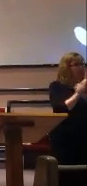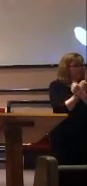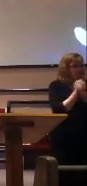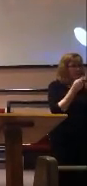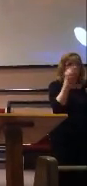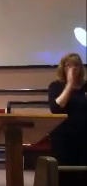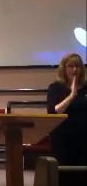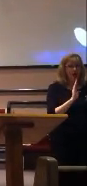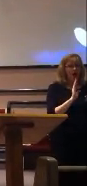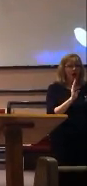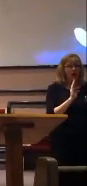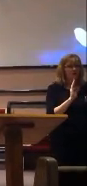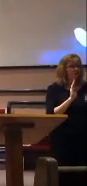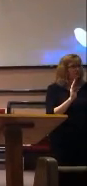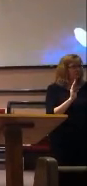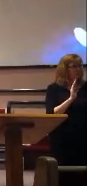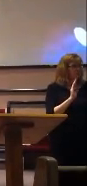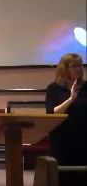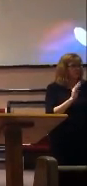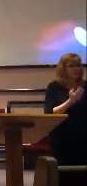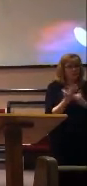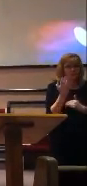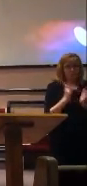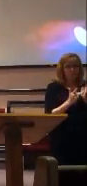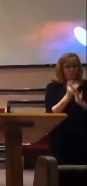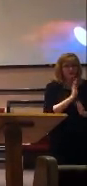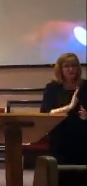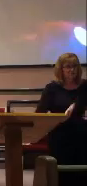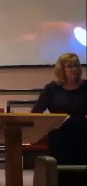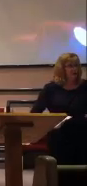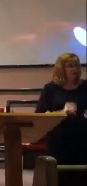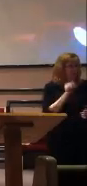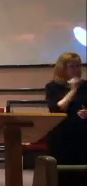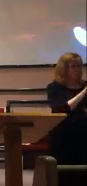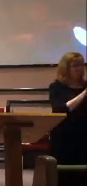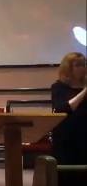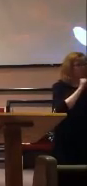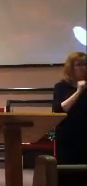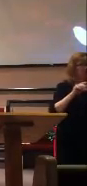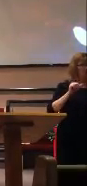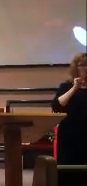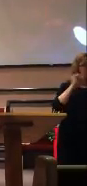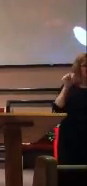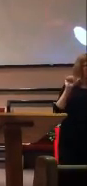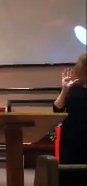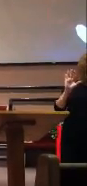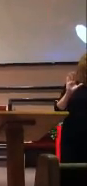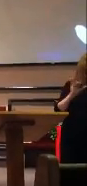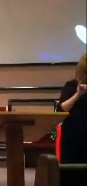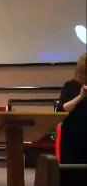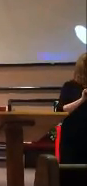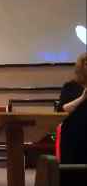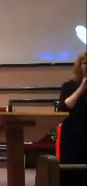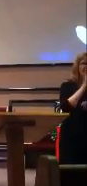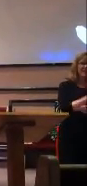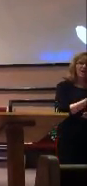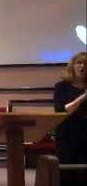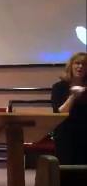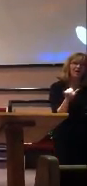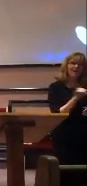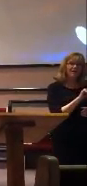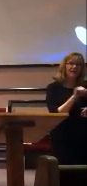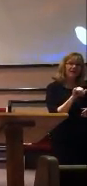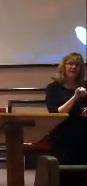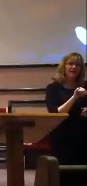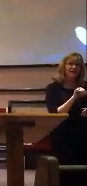made real through Jesus Christ? It is those who do not receive that good news that are considered as if they are